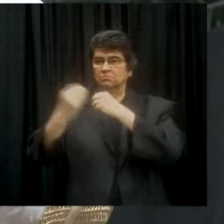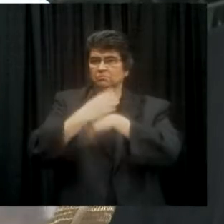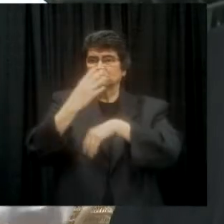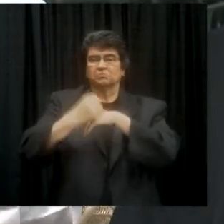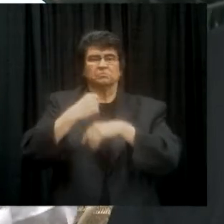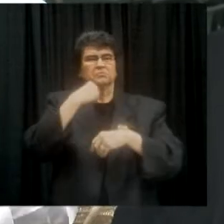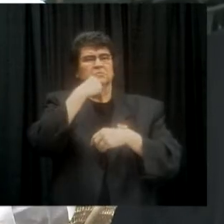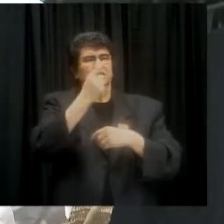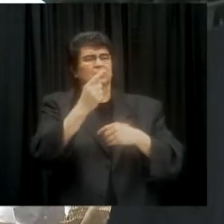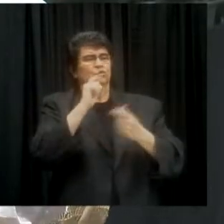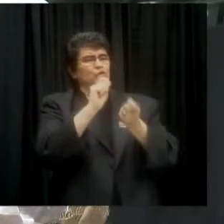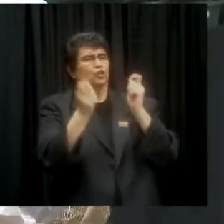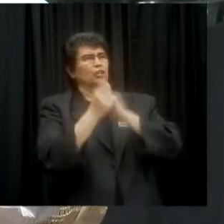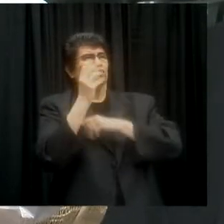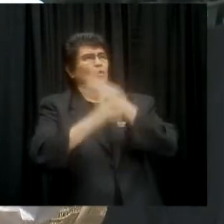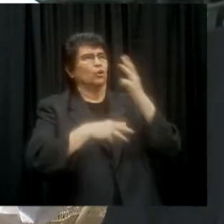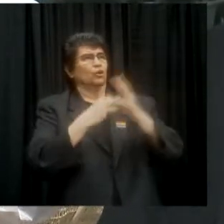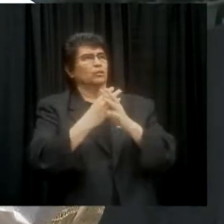the community.